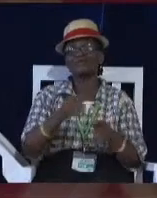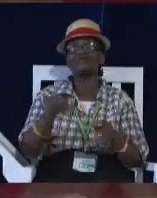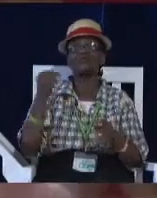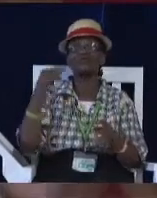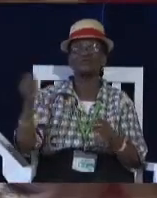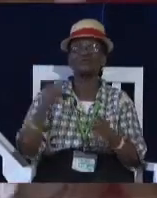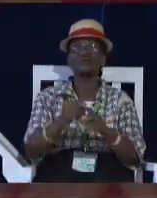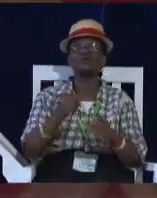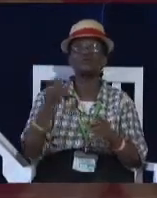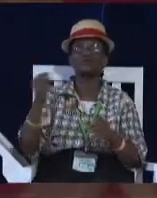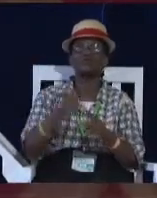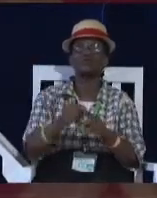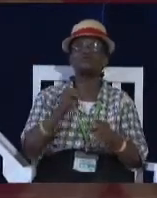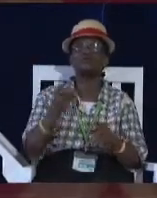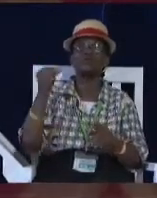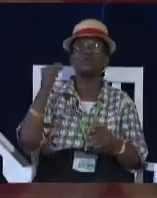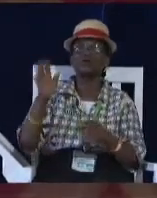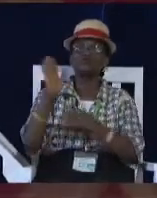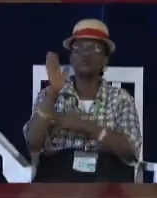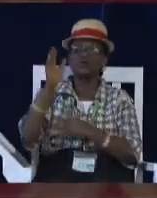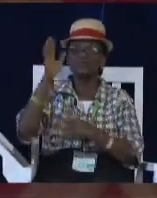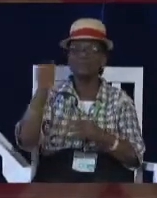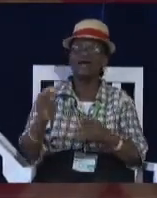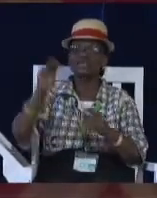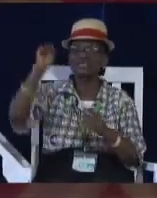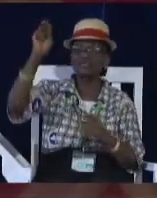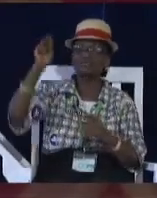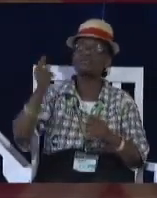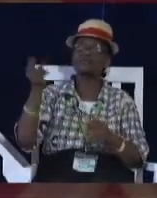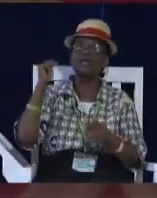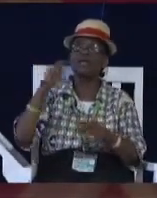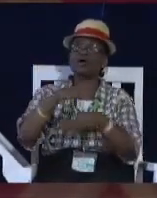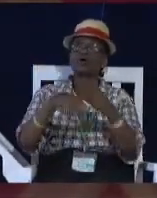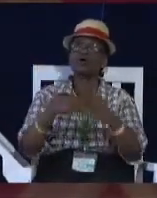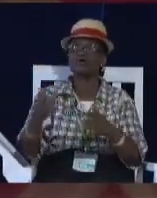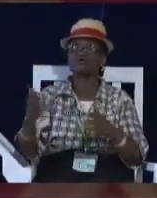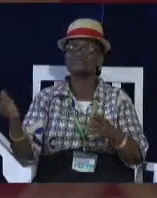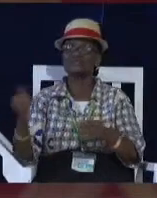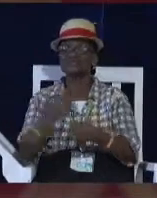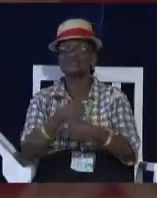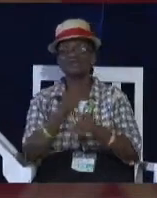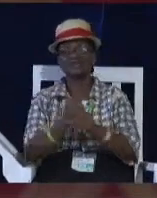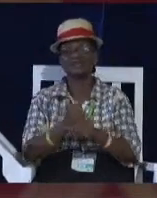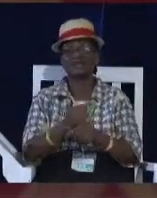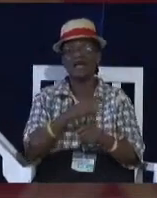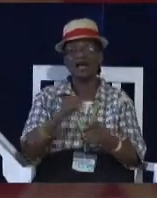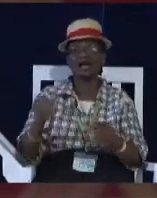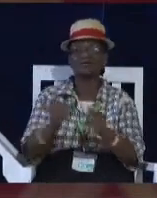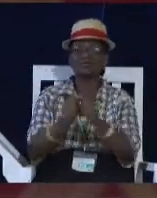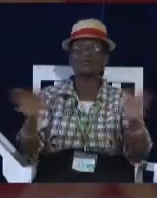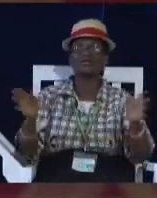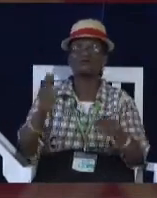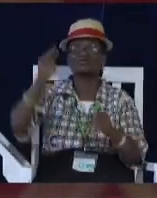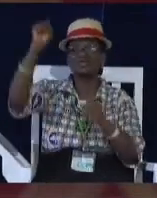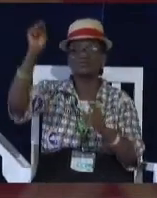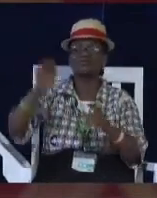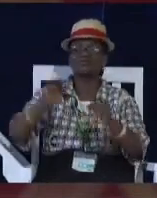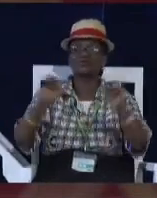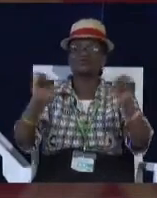3, by him were all things made, and without him nothing was